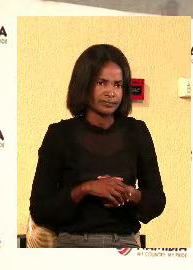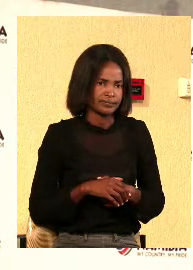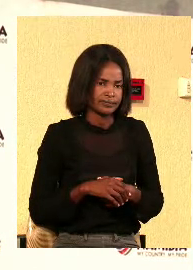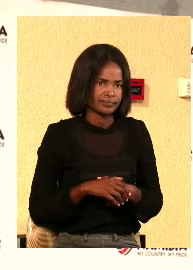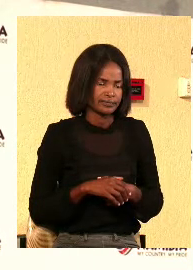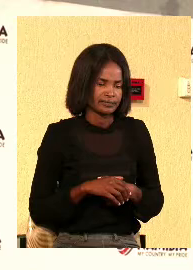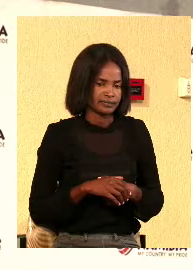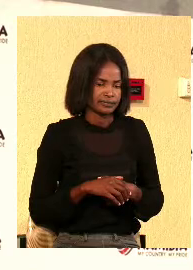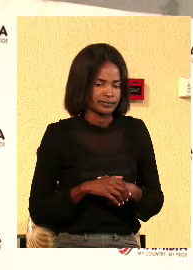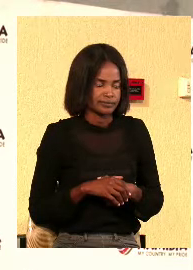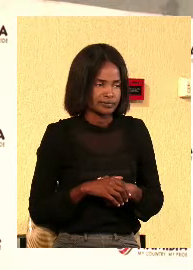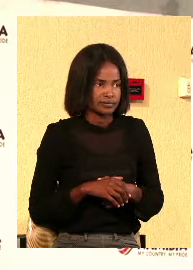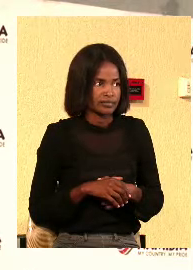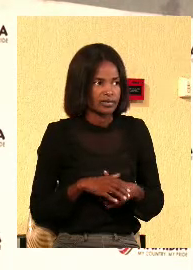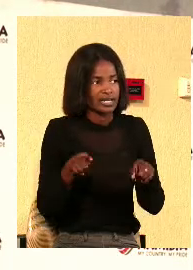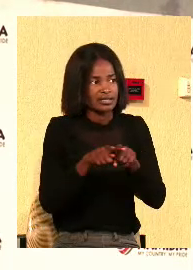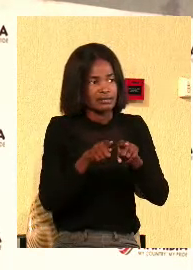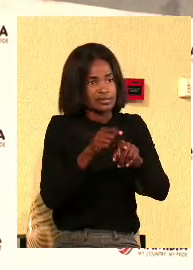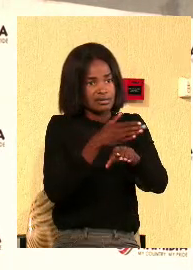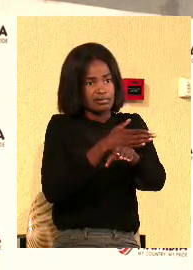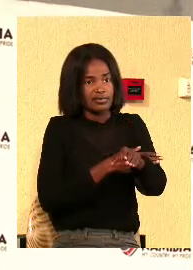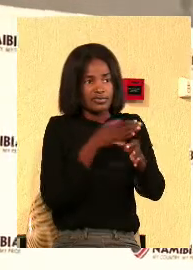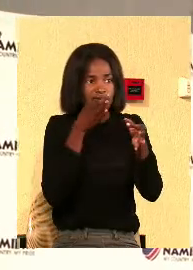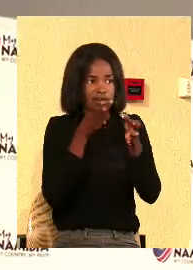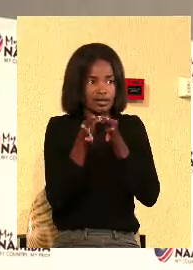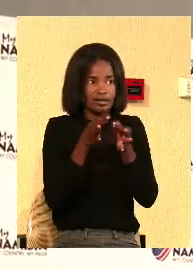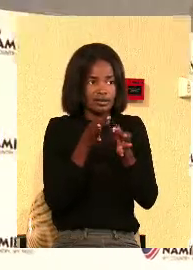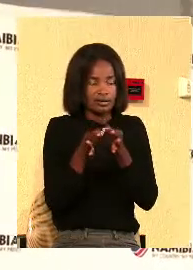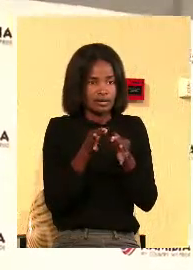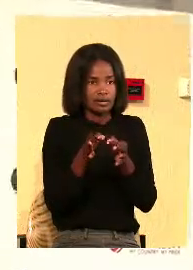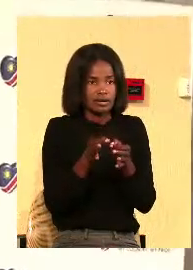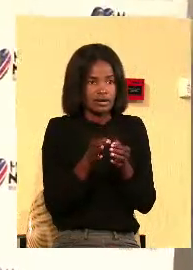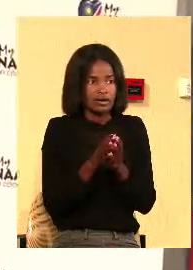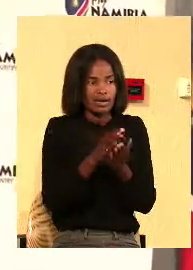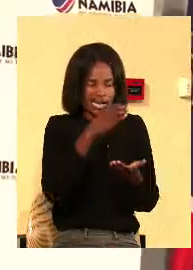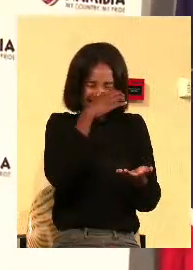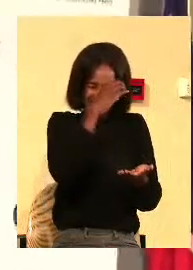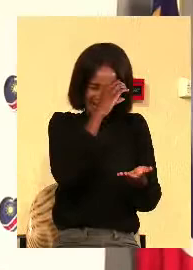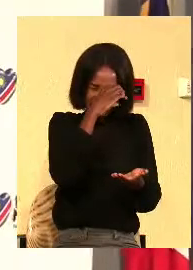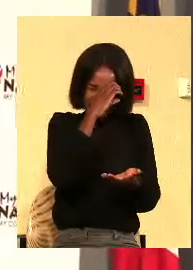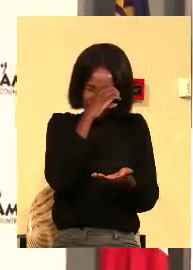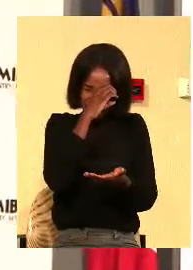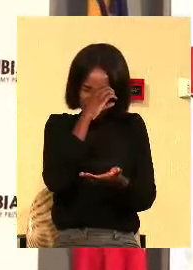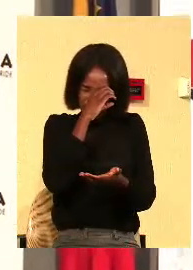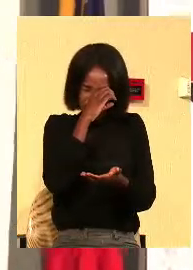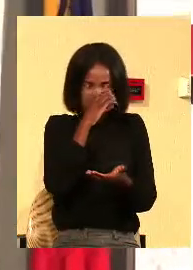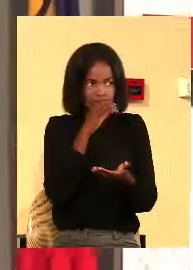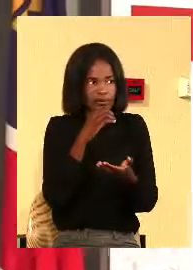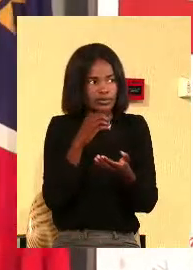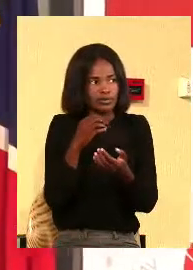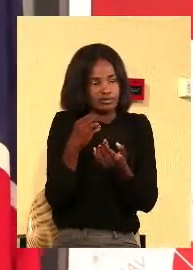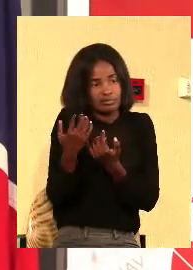Yeah, like I said, when to roll out, by and large, will be determined by